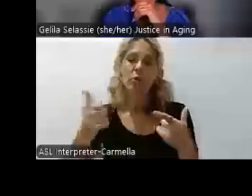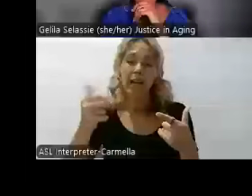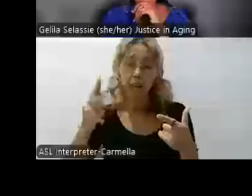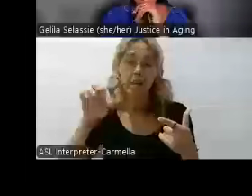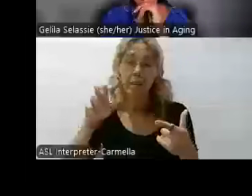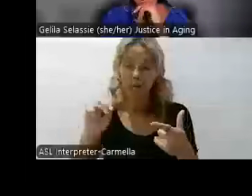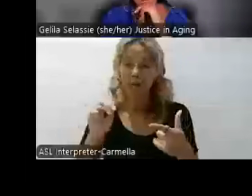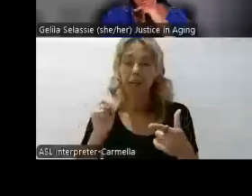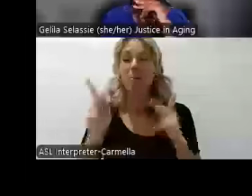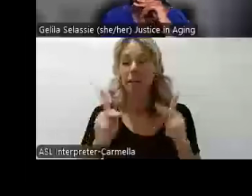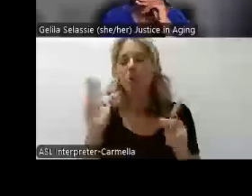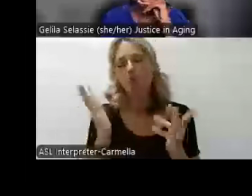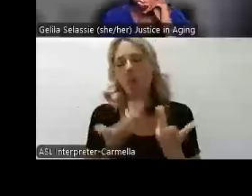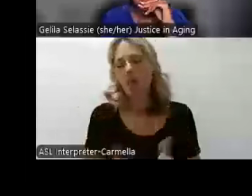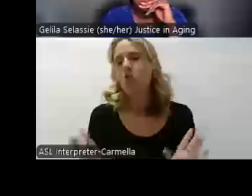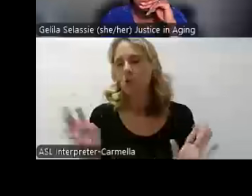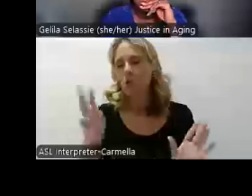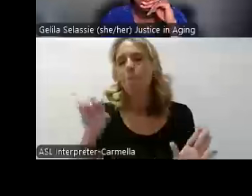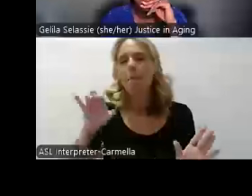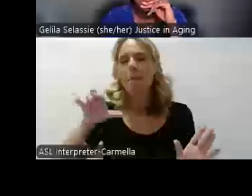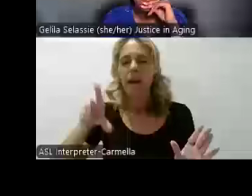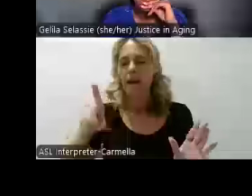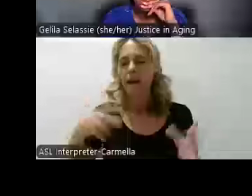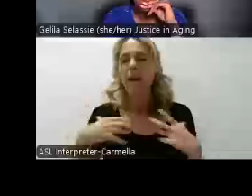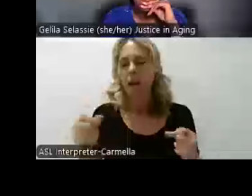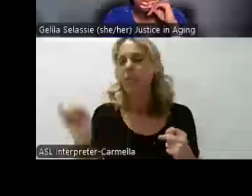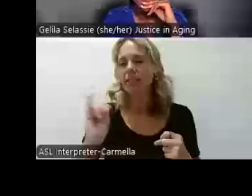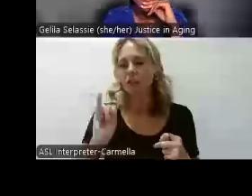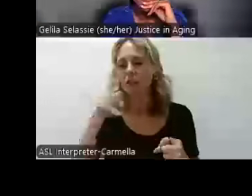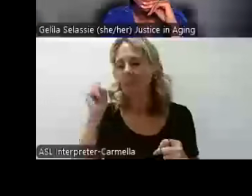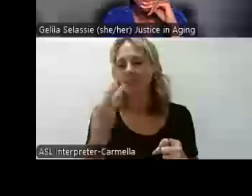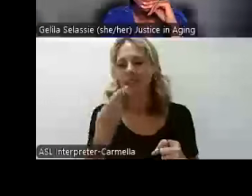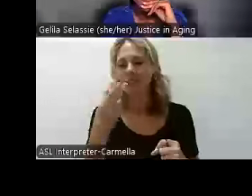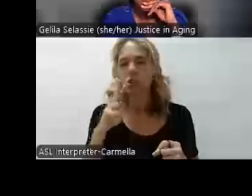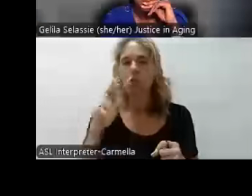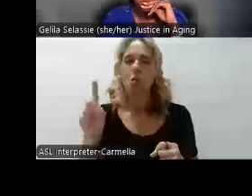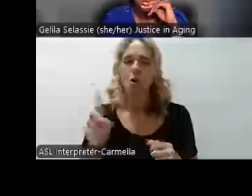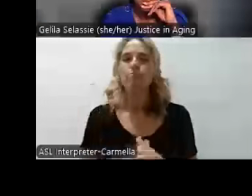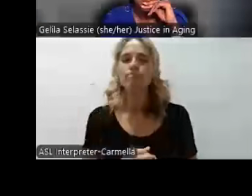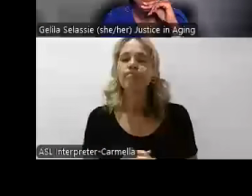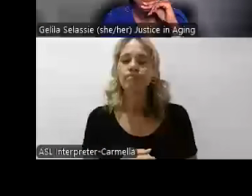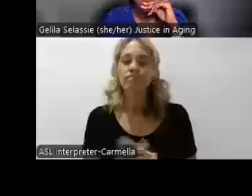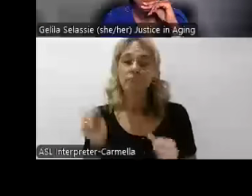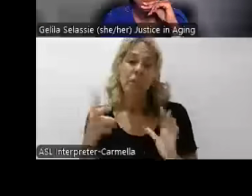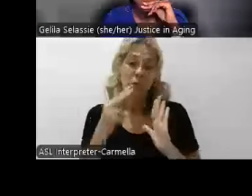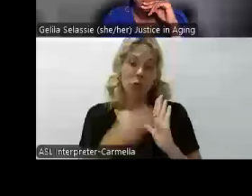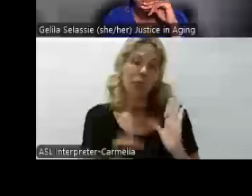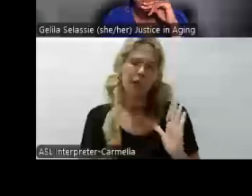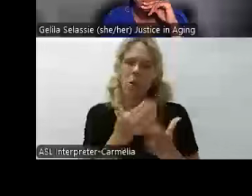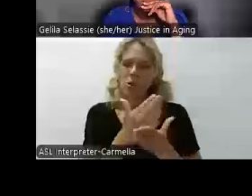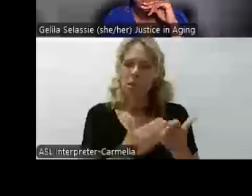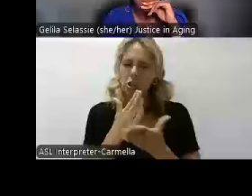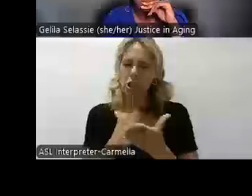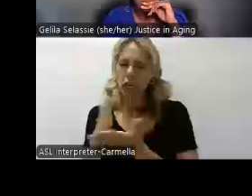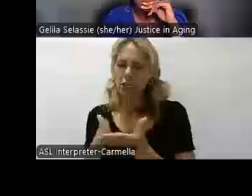will likely lose Medicaid health insurance because of HR 1. You can read our section by